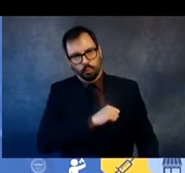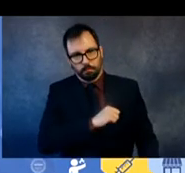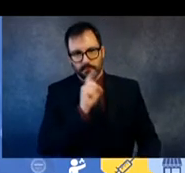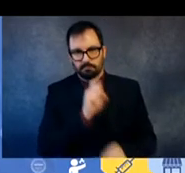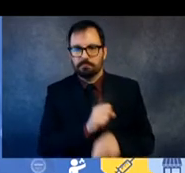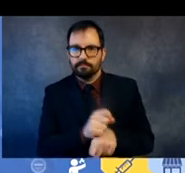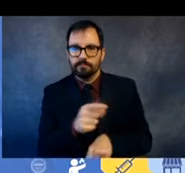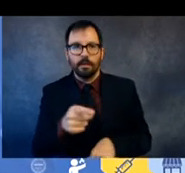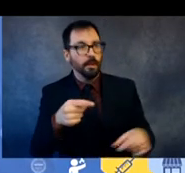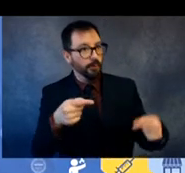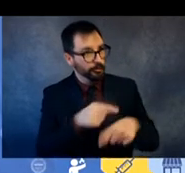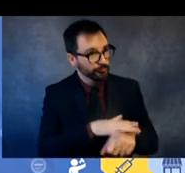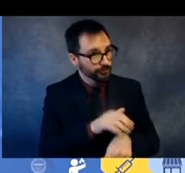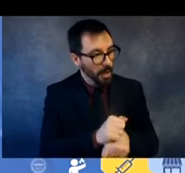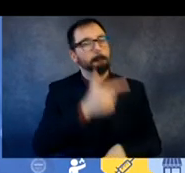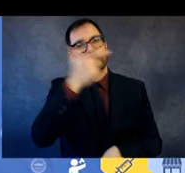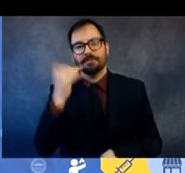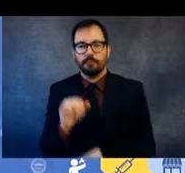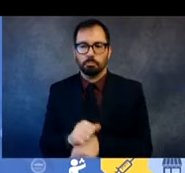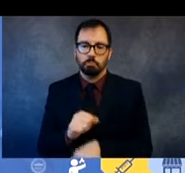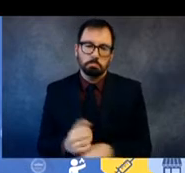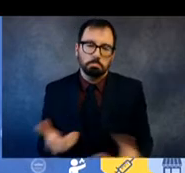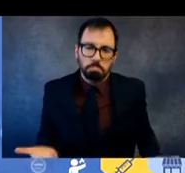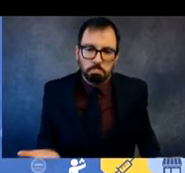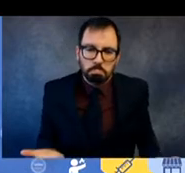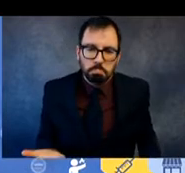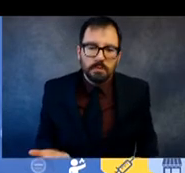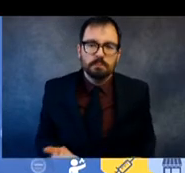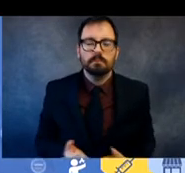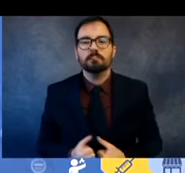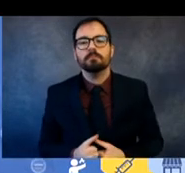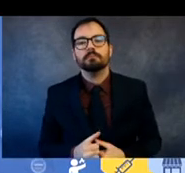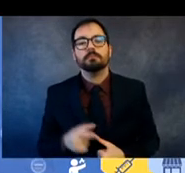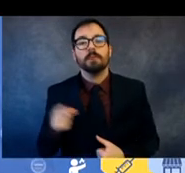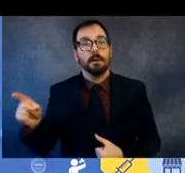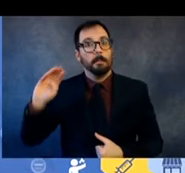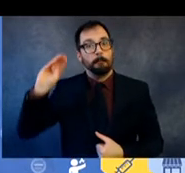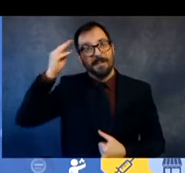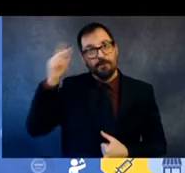connection to the workplace, so that's something. But the